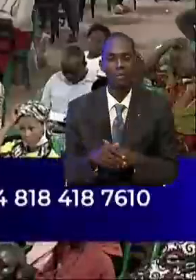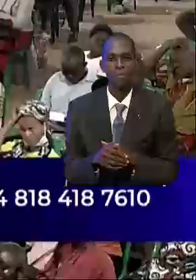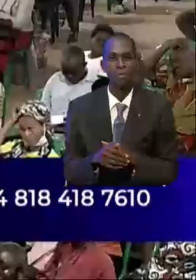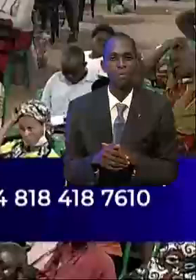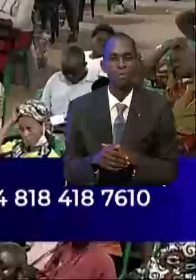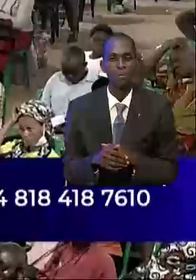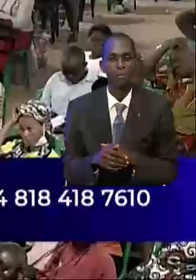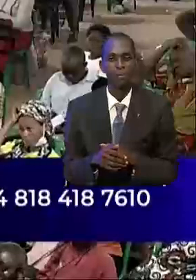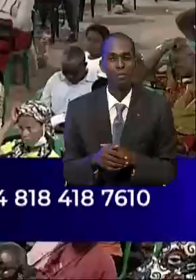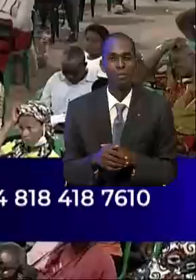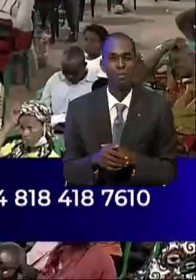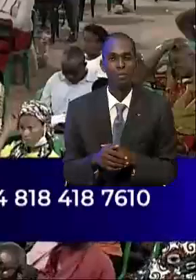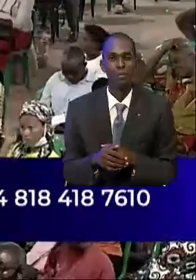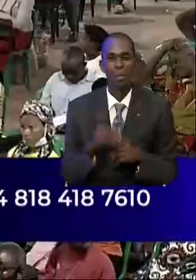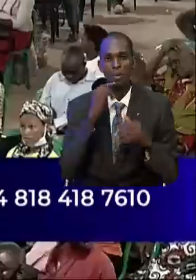next person, please.